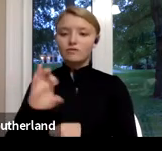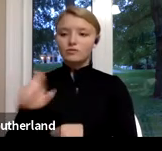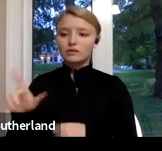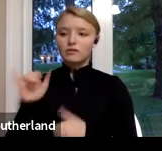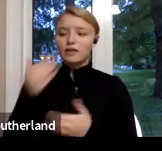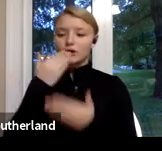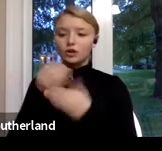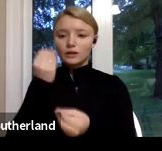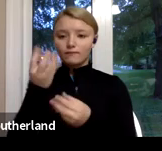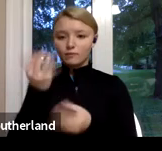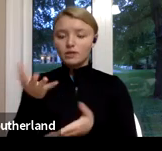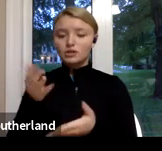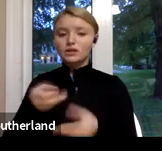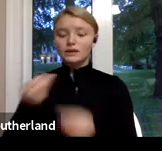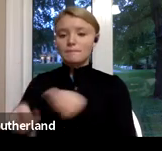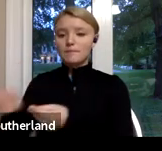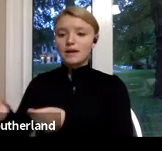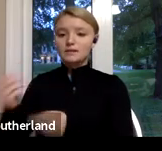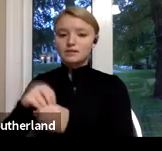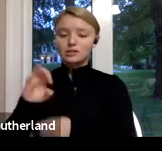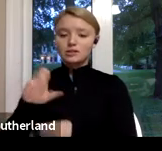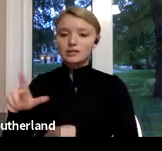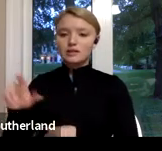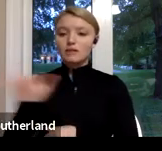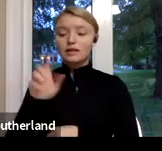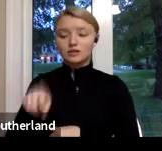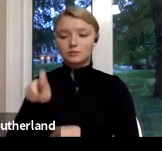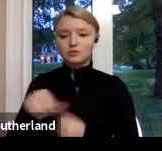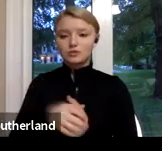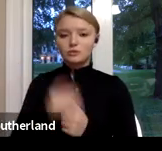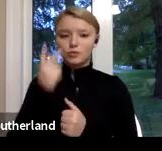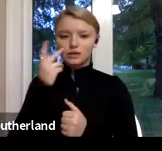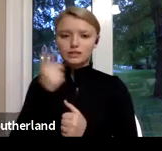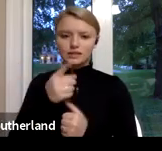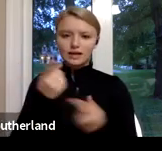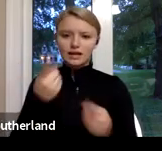cell like it's supposed to. So we're going to see that play out here on a microscope.